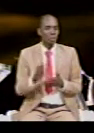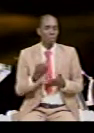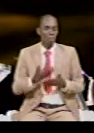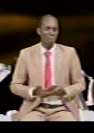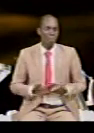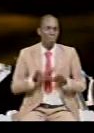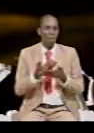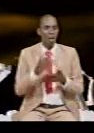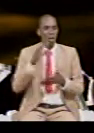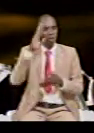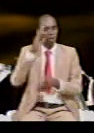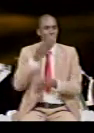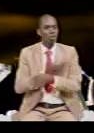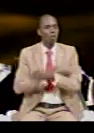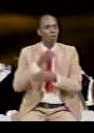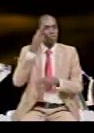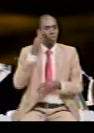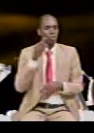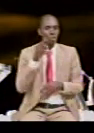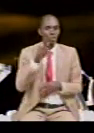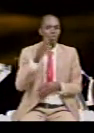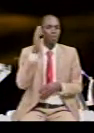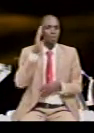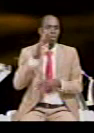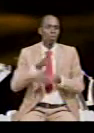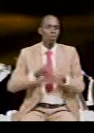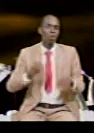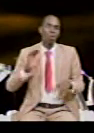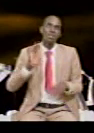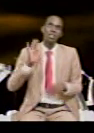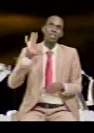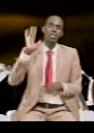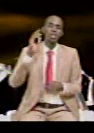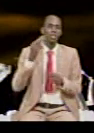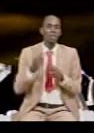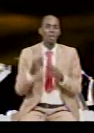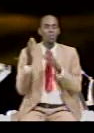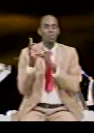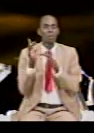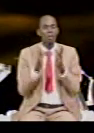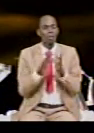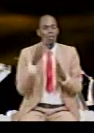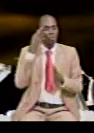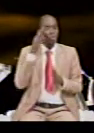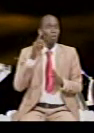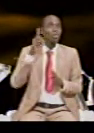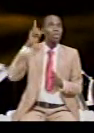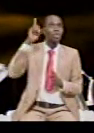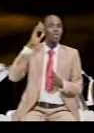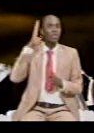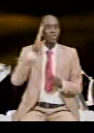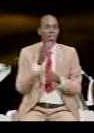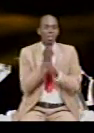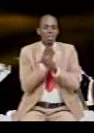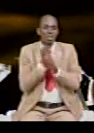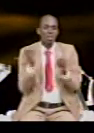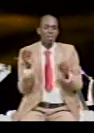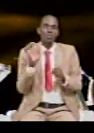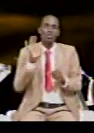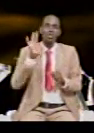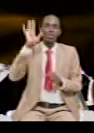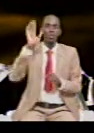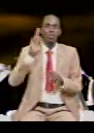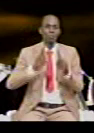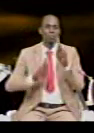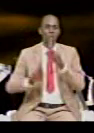son, and thou shalt call his name Jesus, for he shall save his people